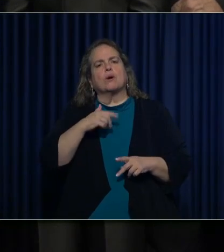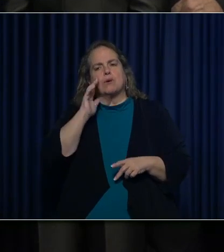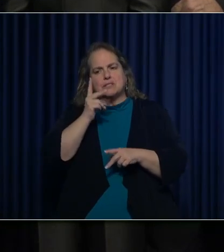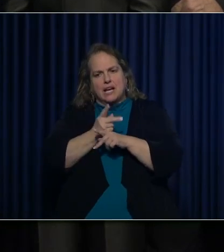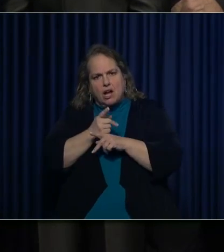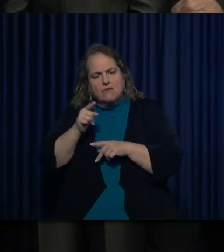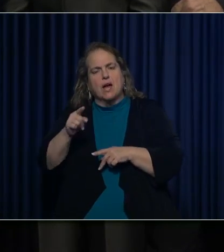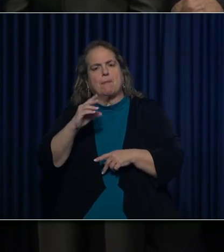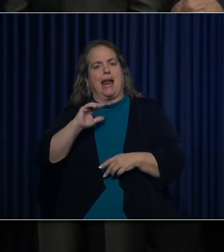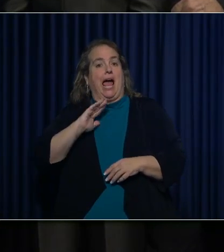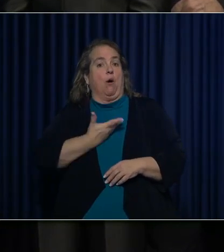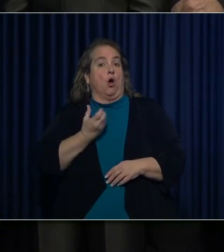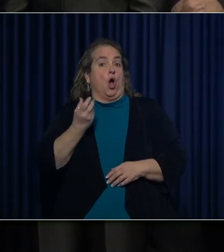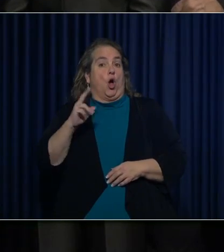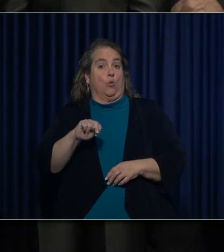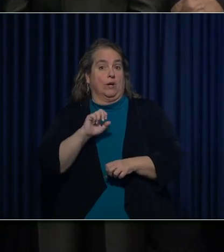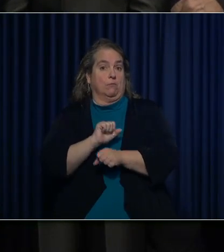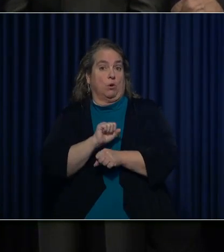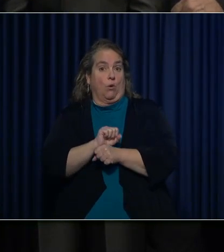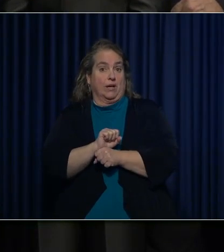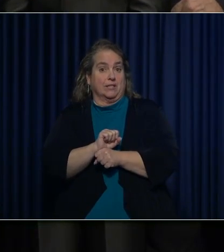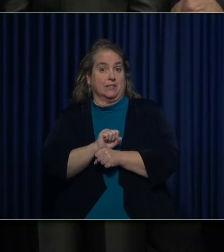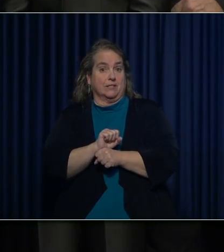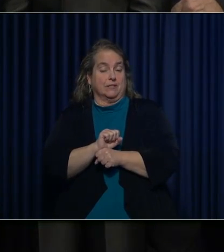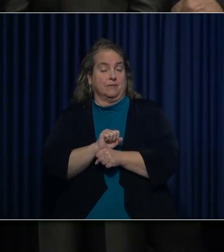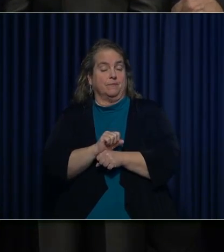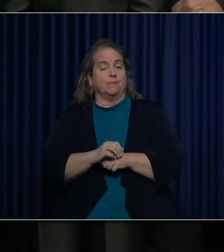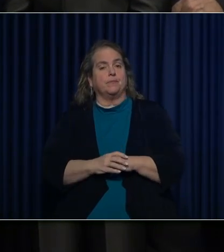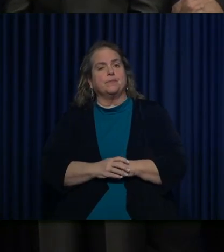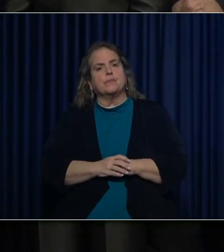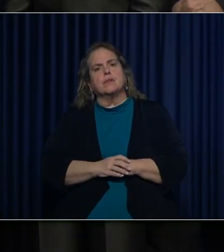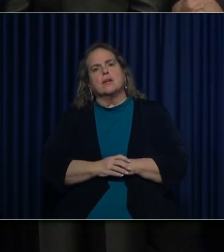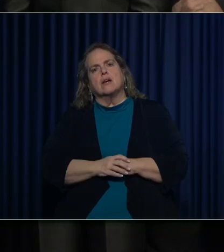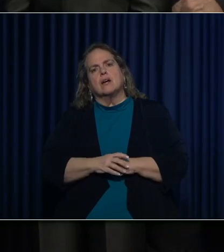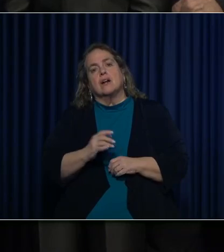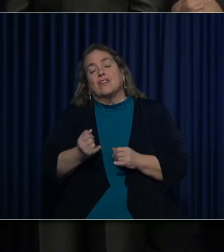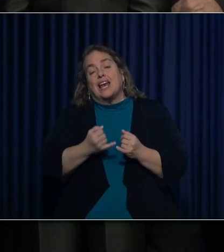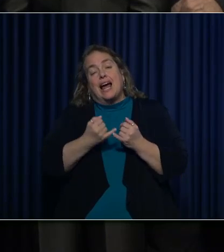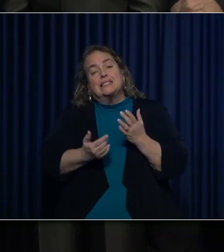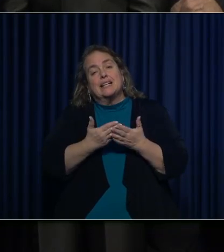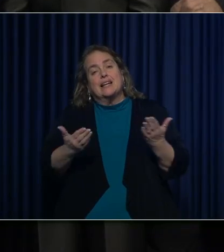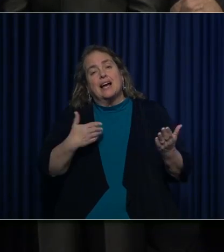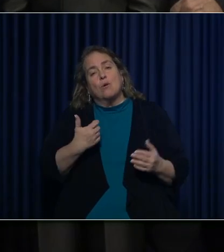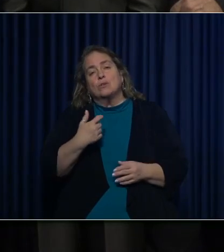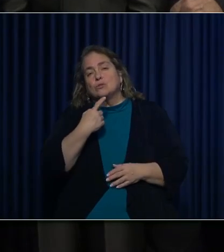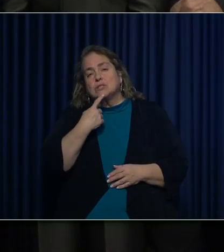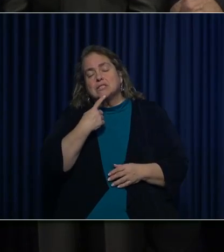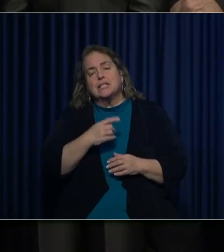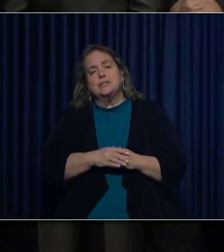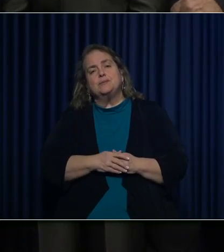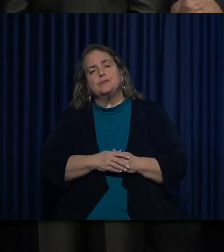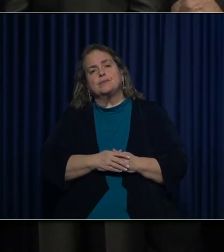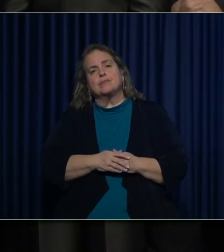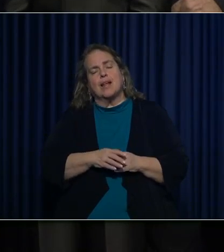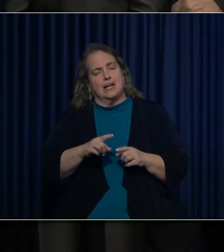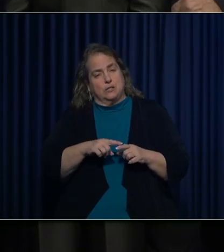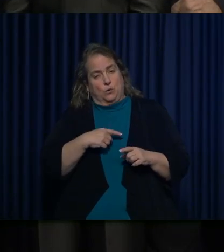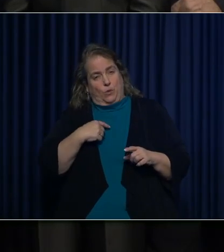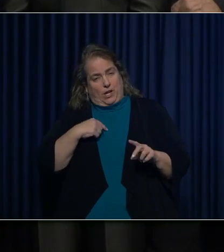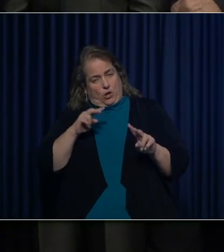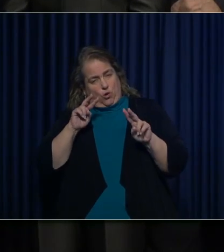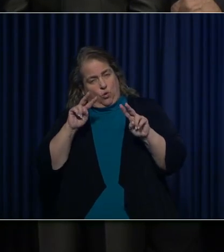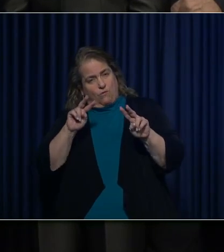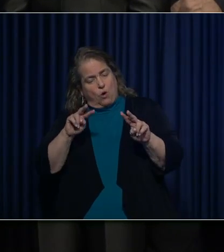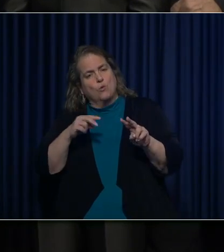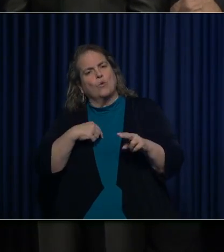and our own healthcare givers as we go forward. I think the last thing I want to say is that as we look forward, we want